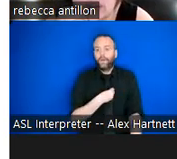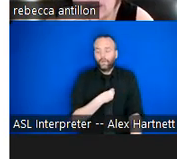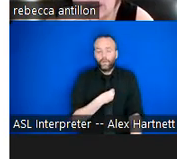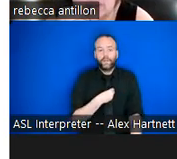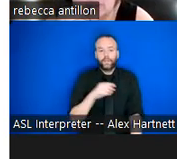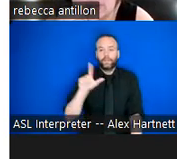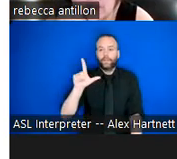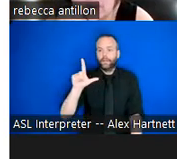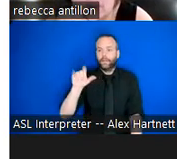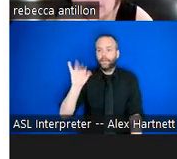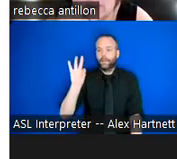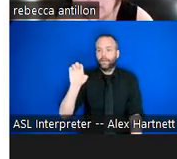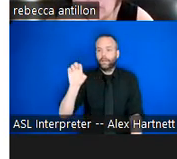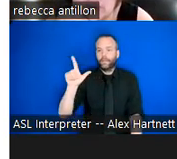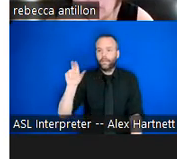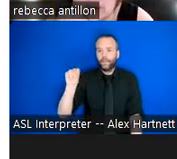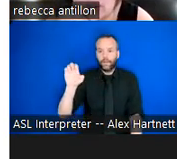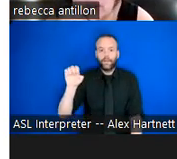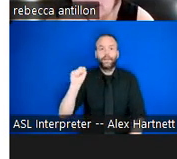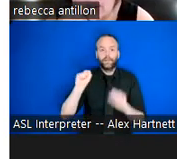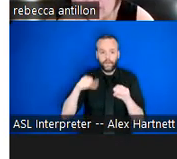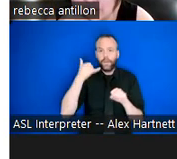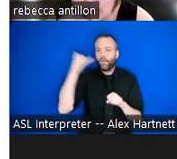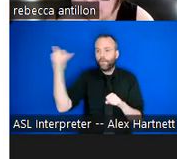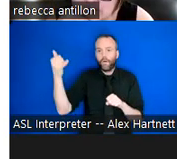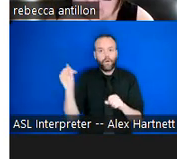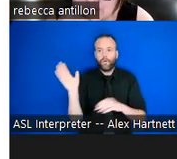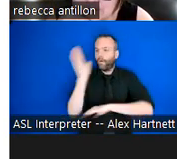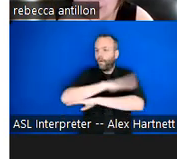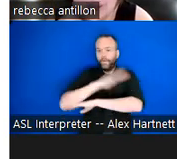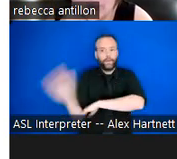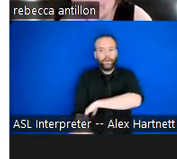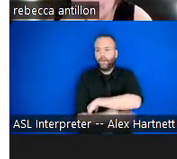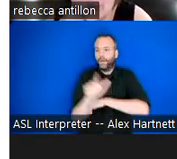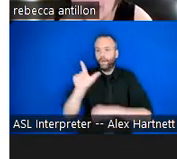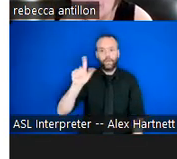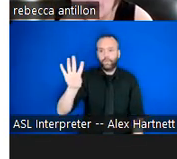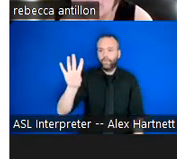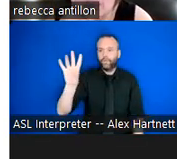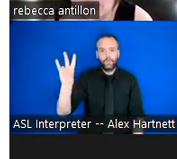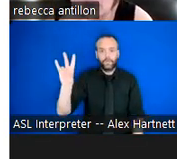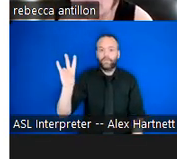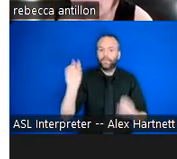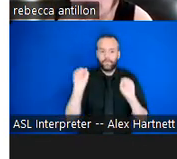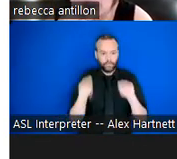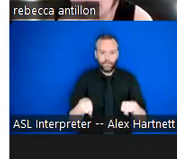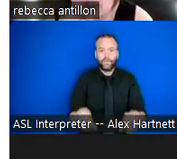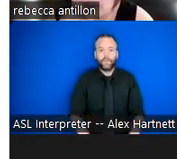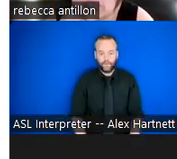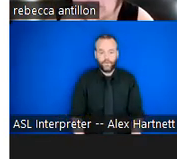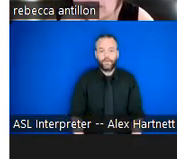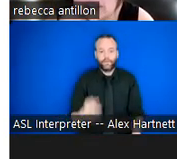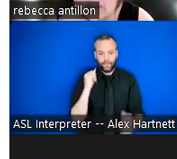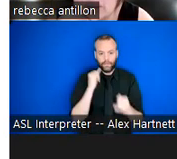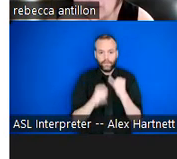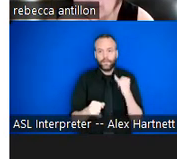support through telephone, and it's 24 hours a day, 7 days a week. And we also have our Mental Health America,